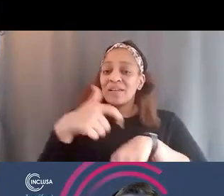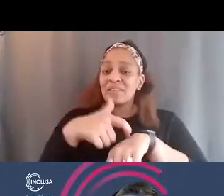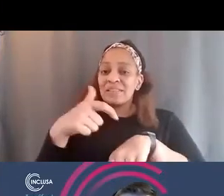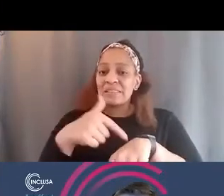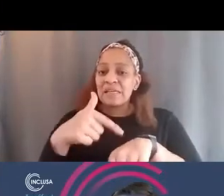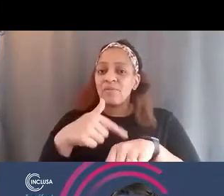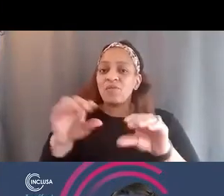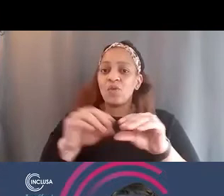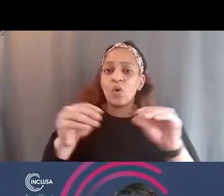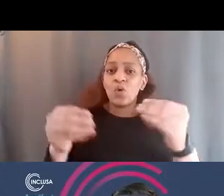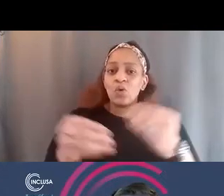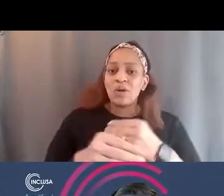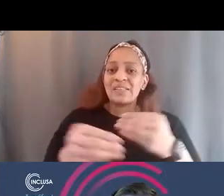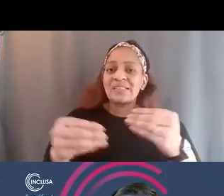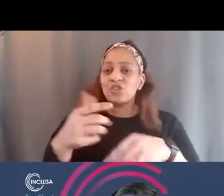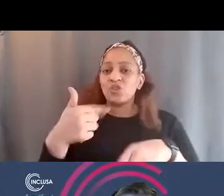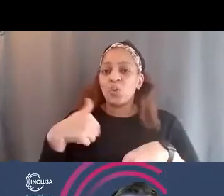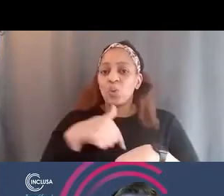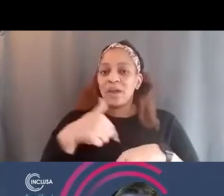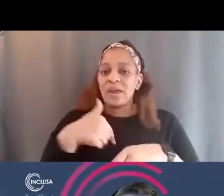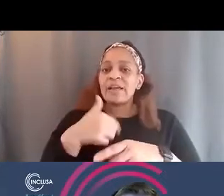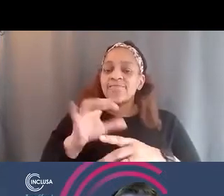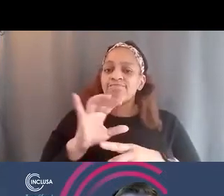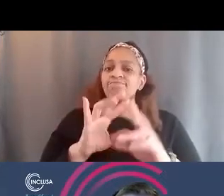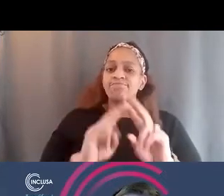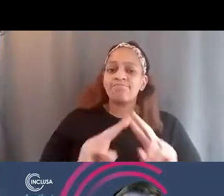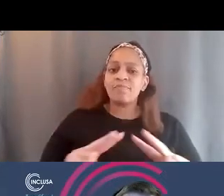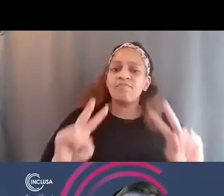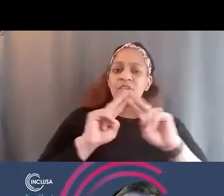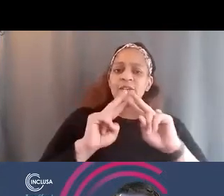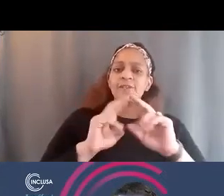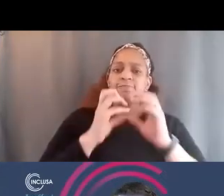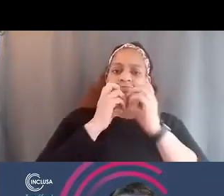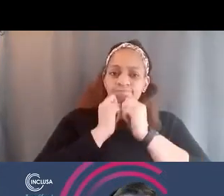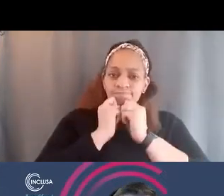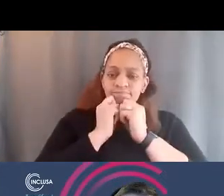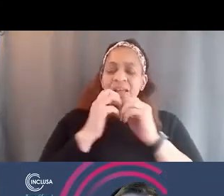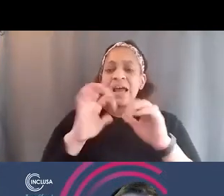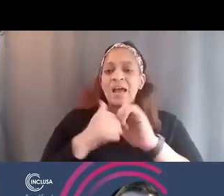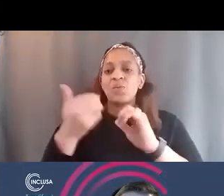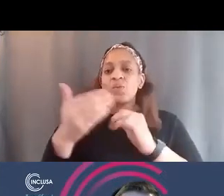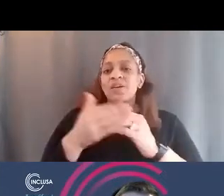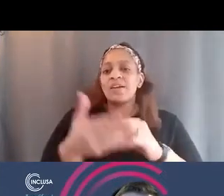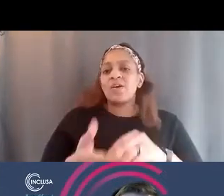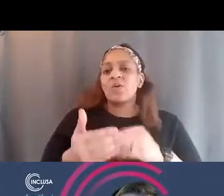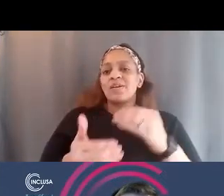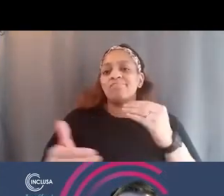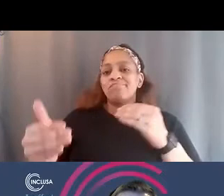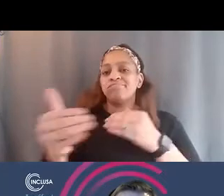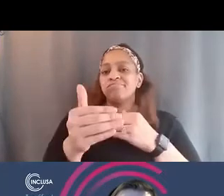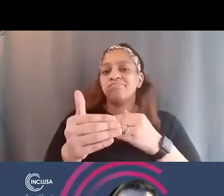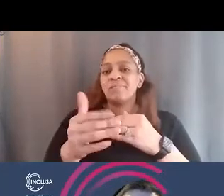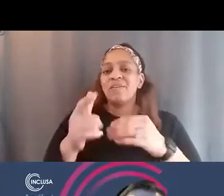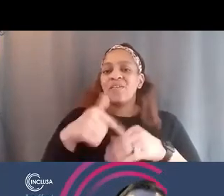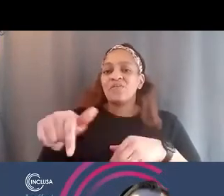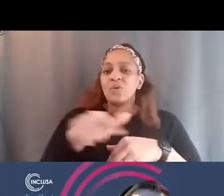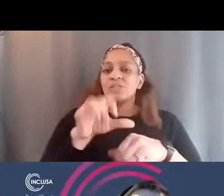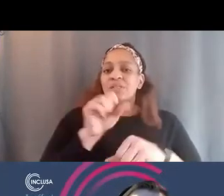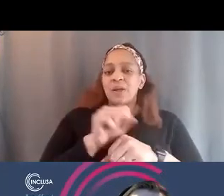saw significant value in really looking at how do we continue to advance employment outcomes for individuals that were enrolled with our